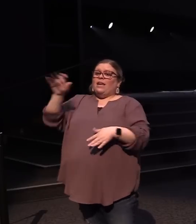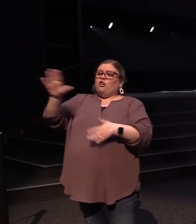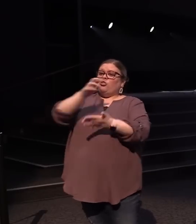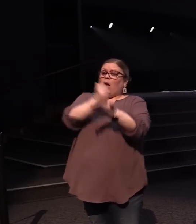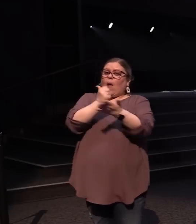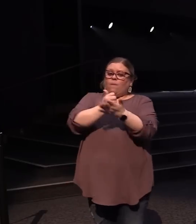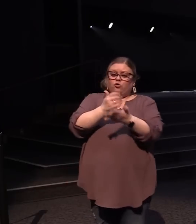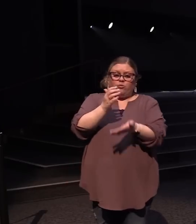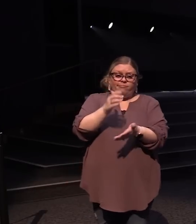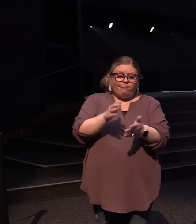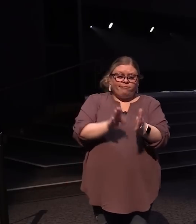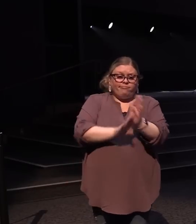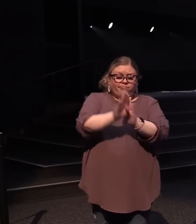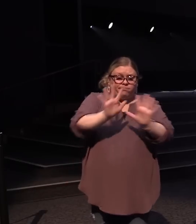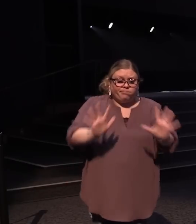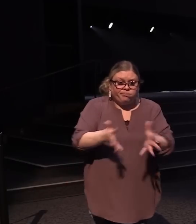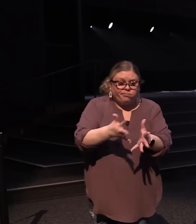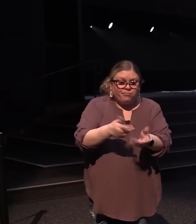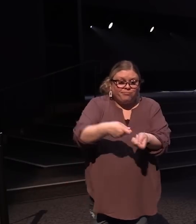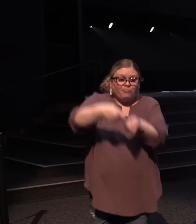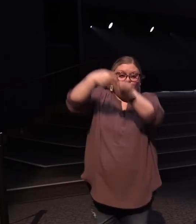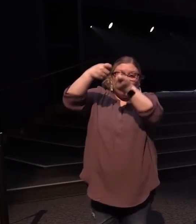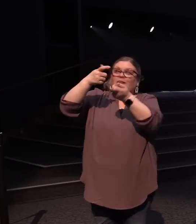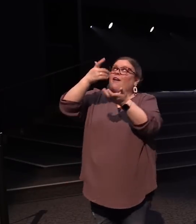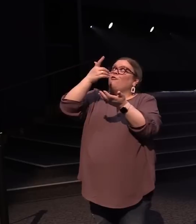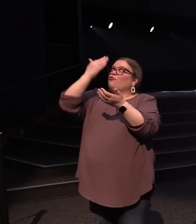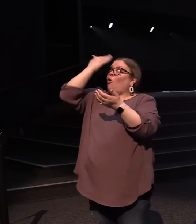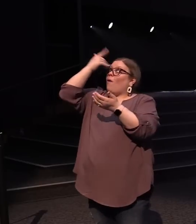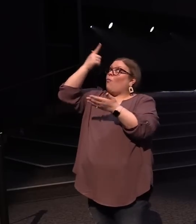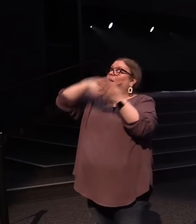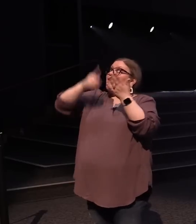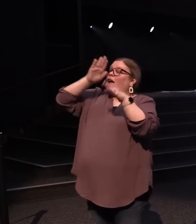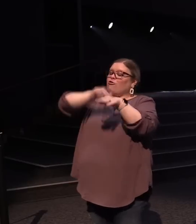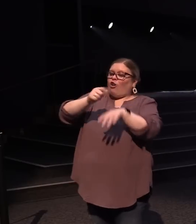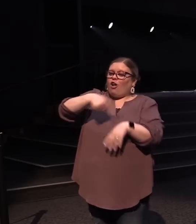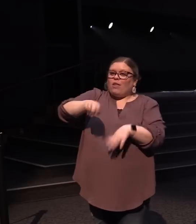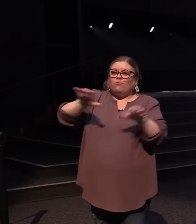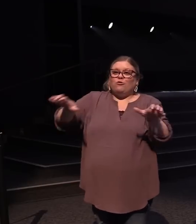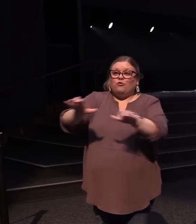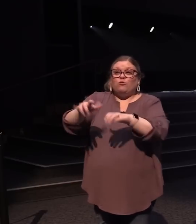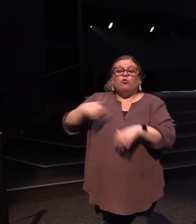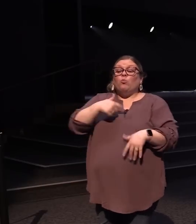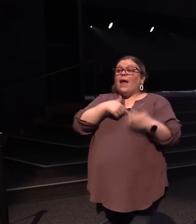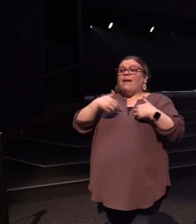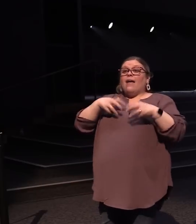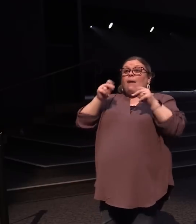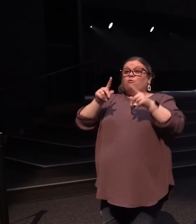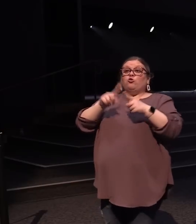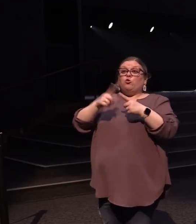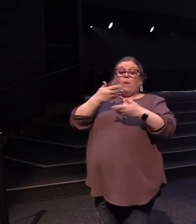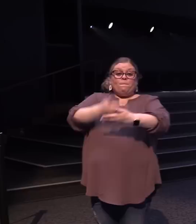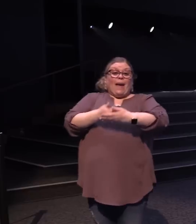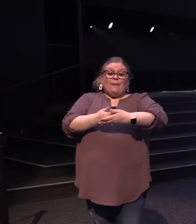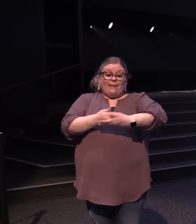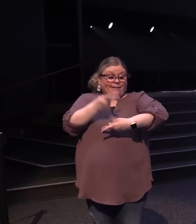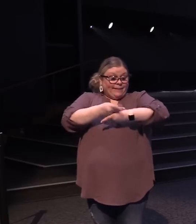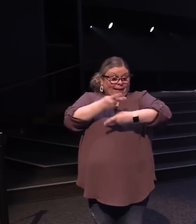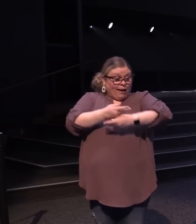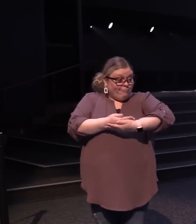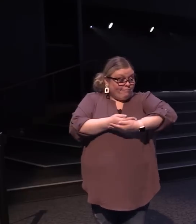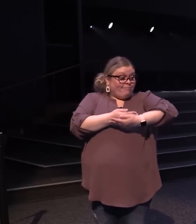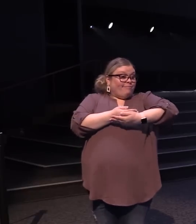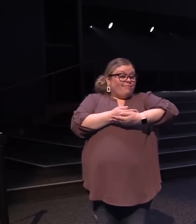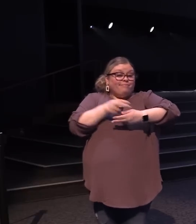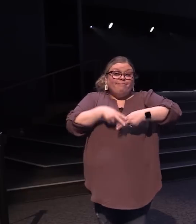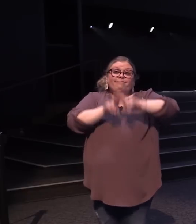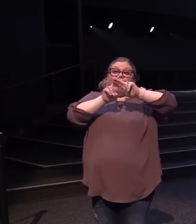to grow them into everything God has called them to be. So we have opportunities from rocking babies in a